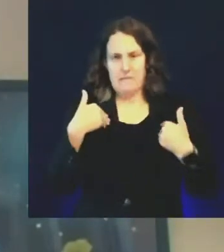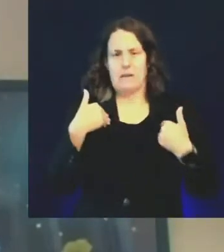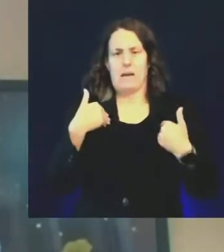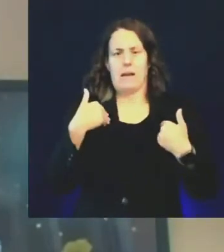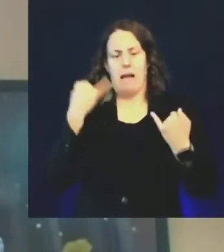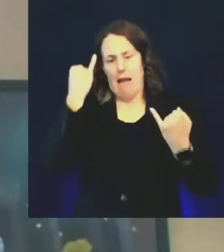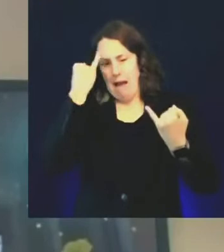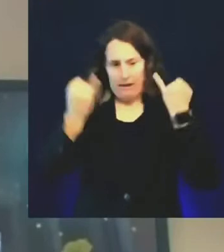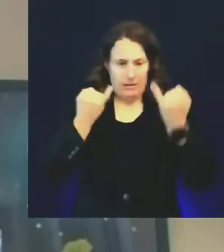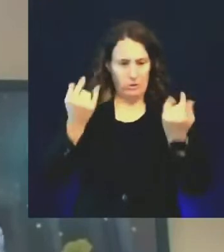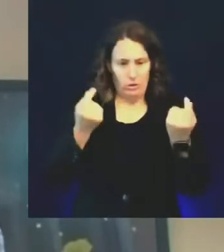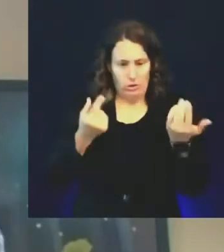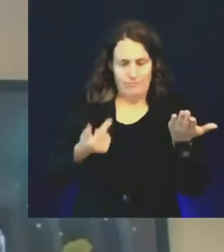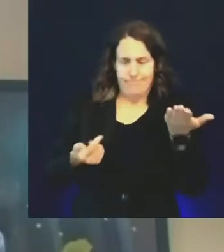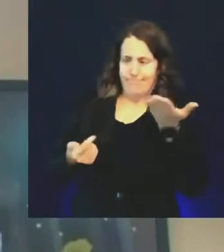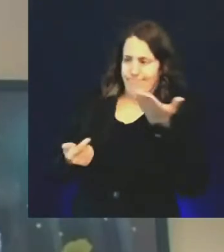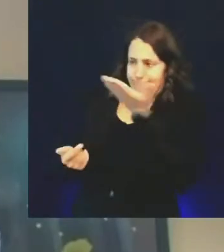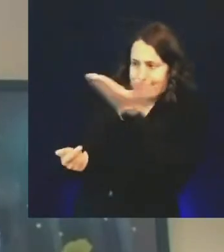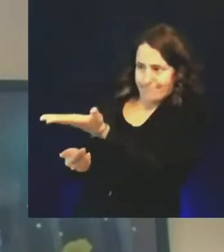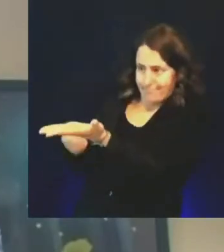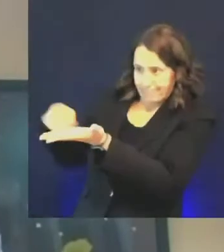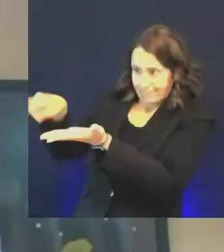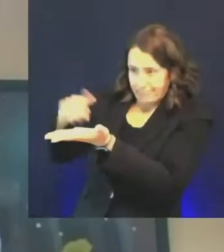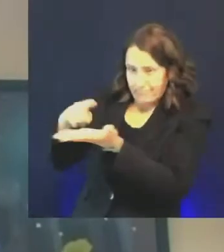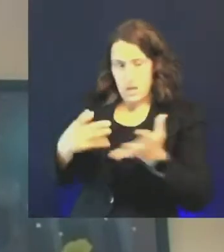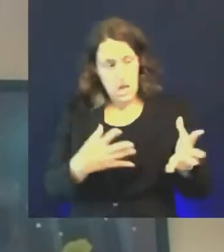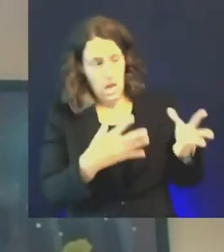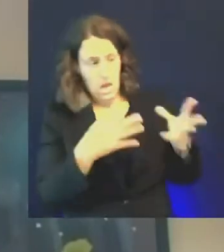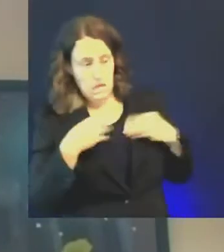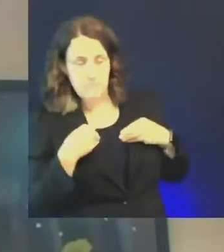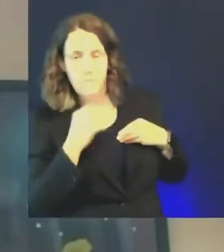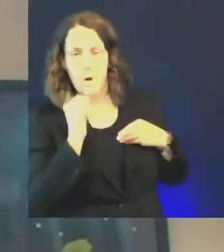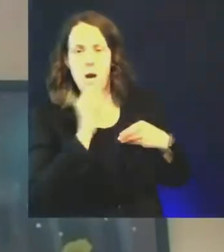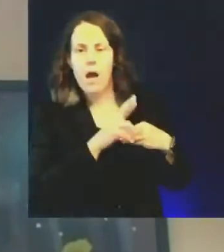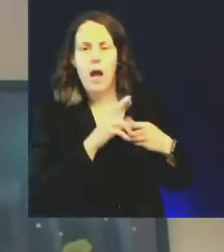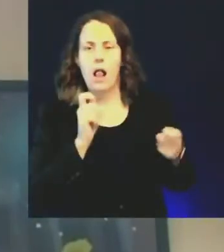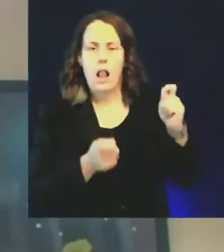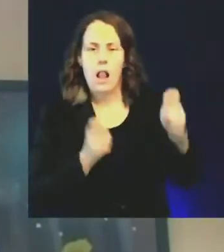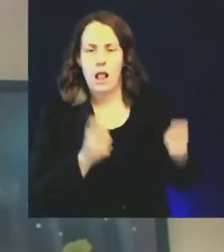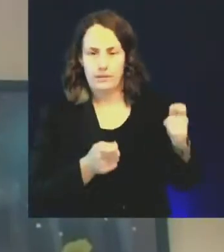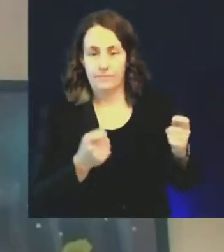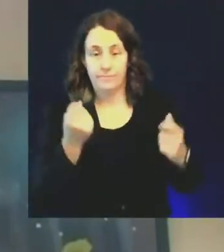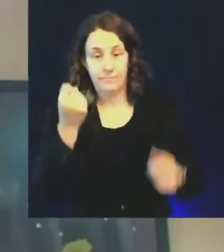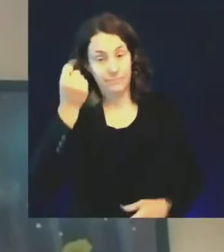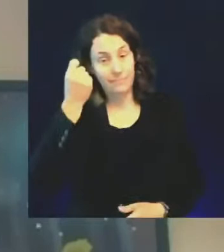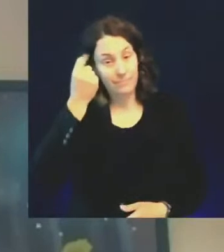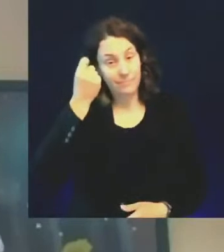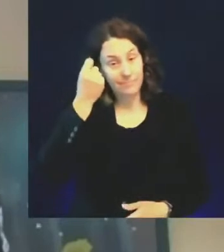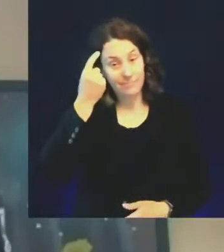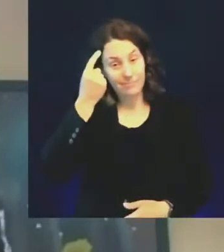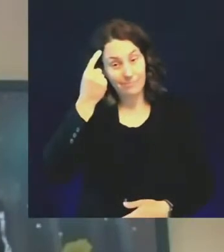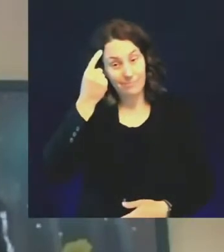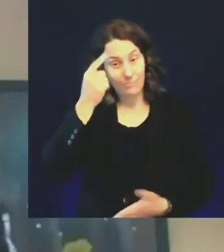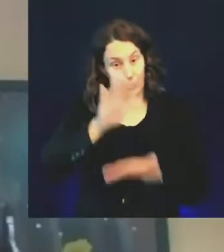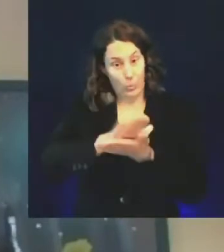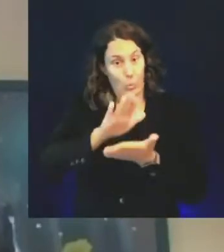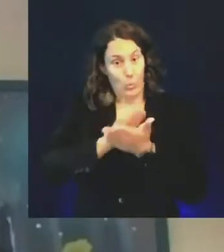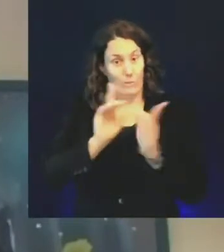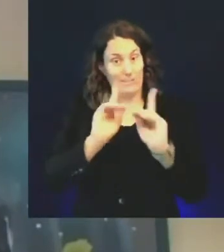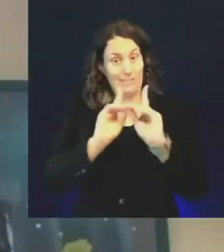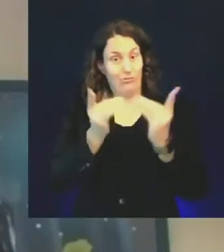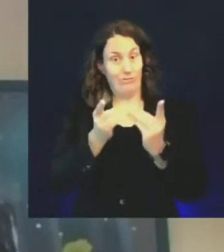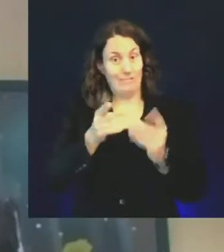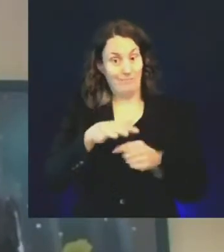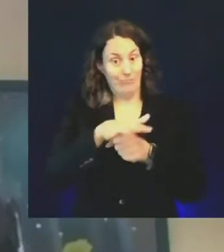each district. I know our school districts work very closely with our local and tribal health departments as well,